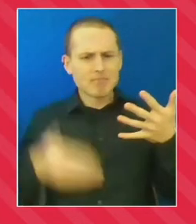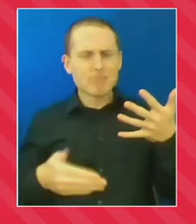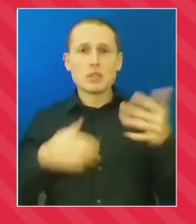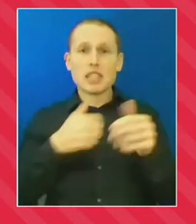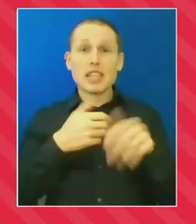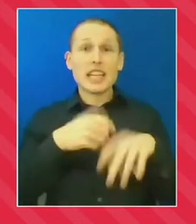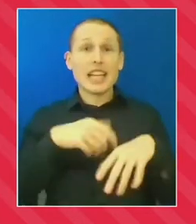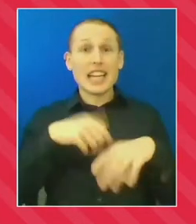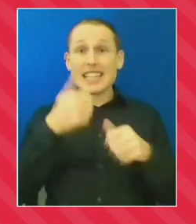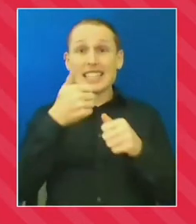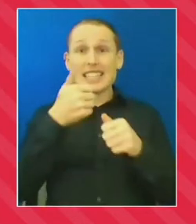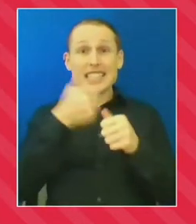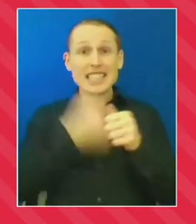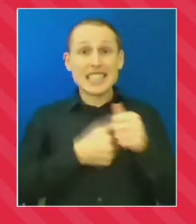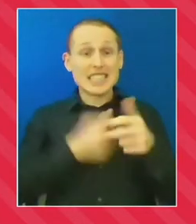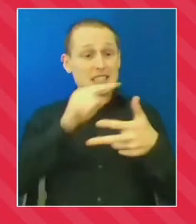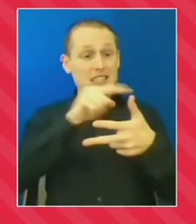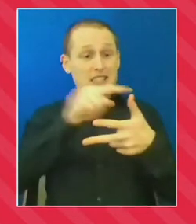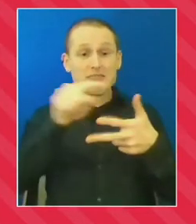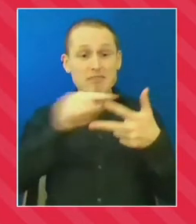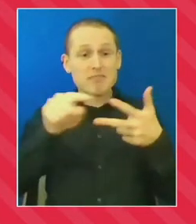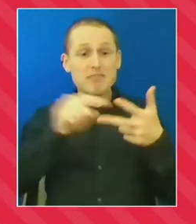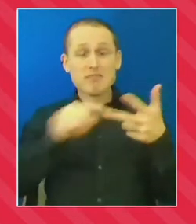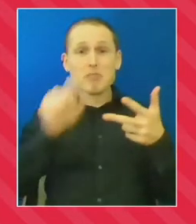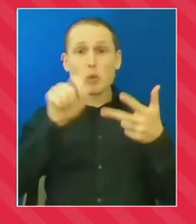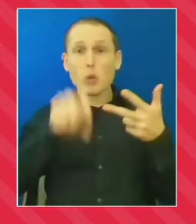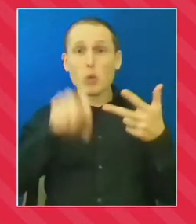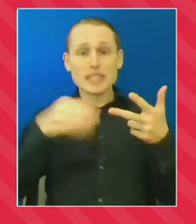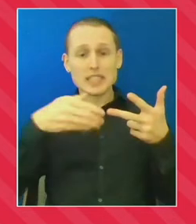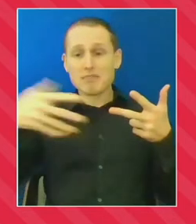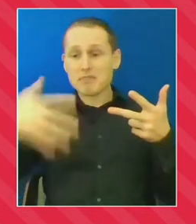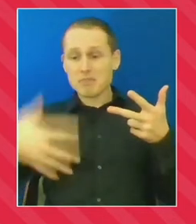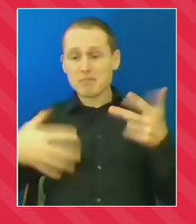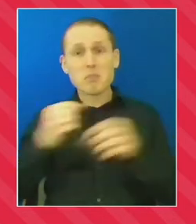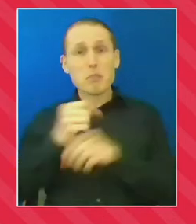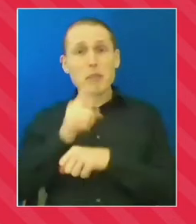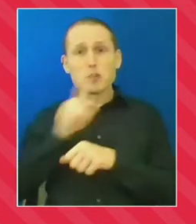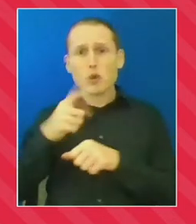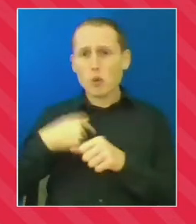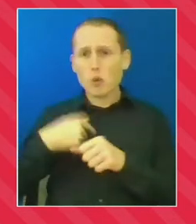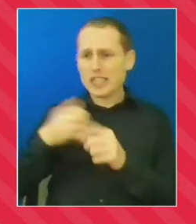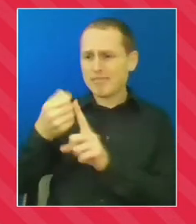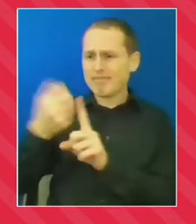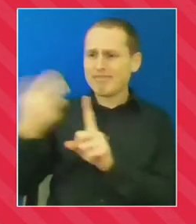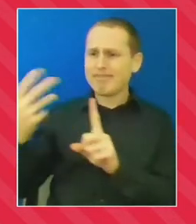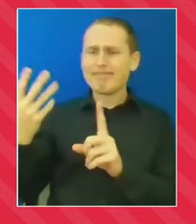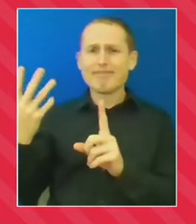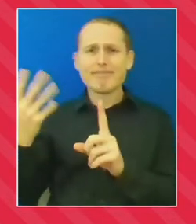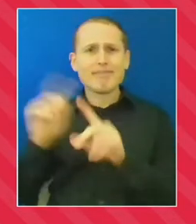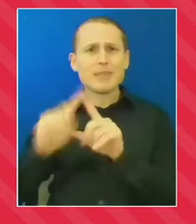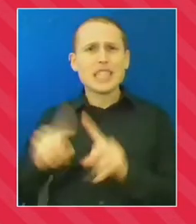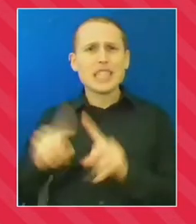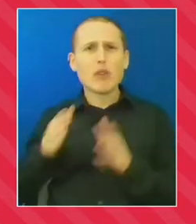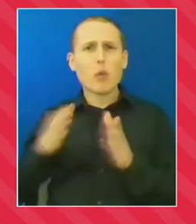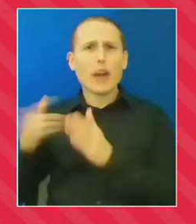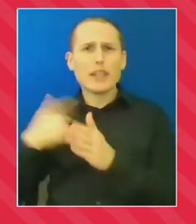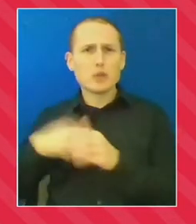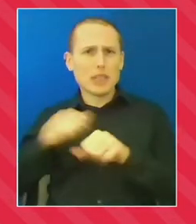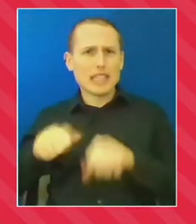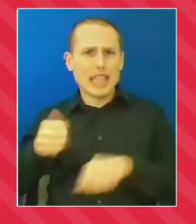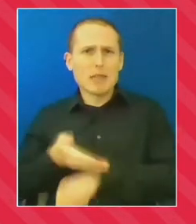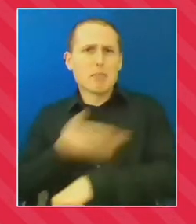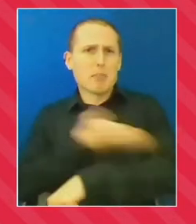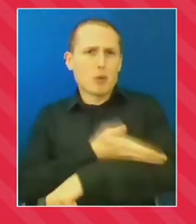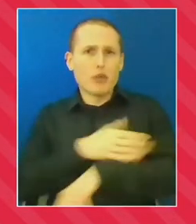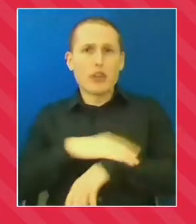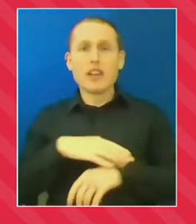individual narratives and make sure that we are building out ways that we can be better and improve.